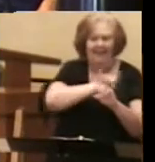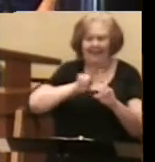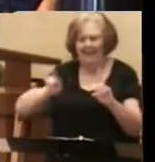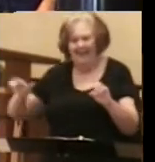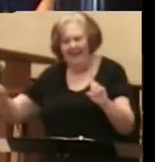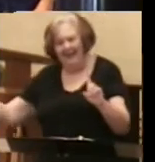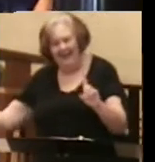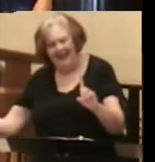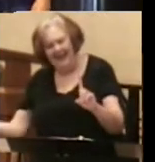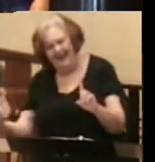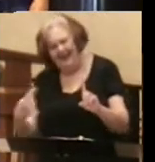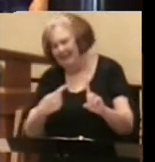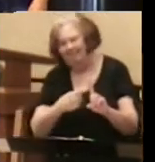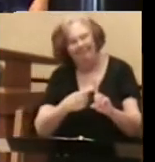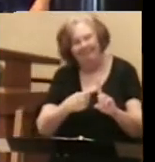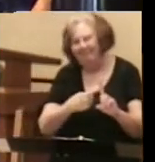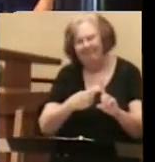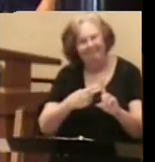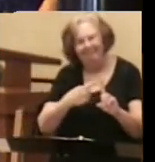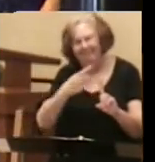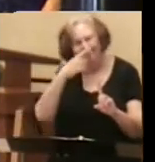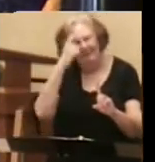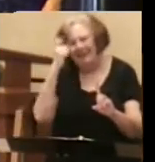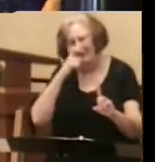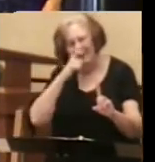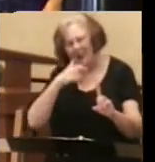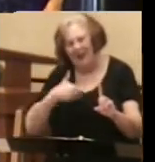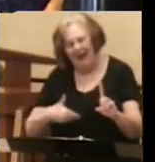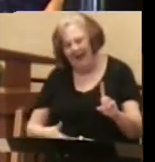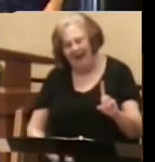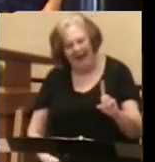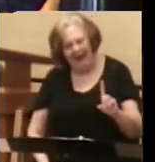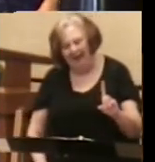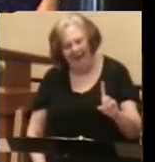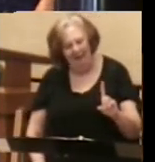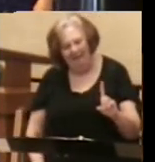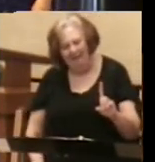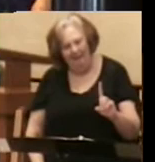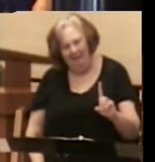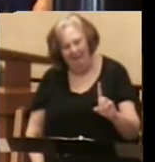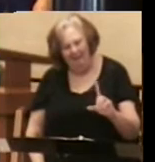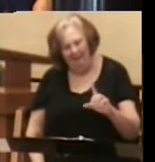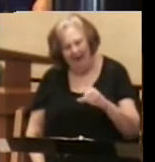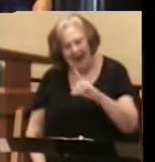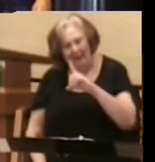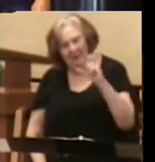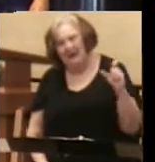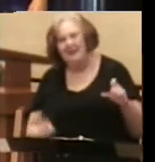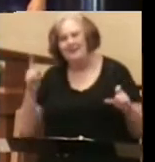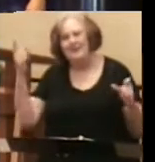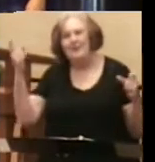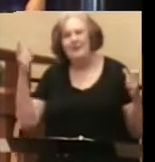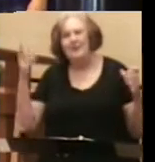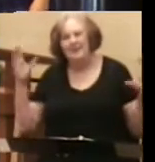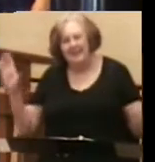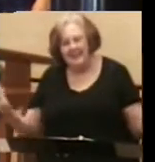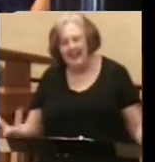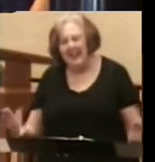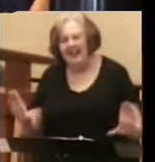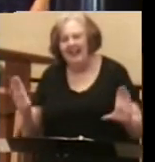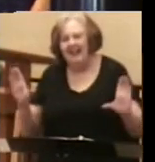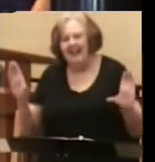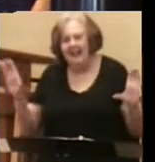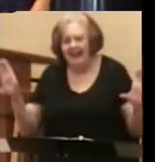heart? Not because of who I am, but because of what you've